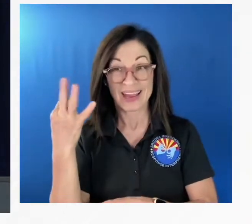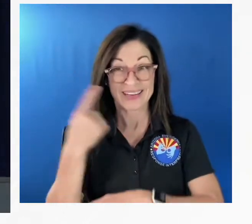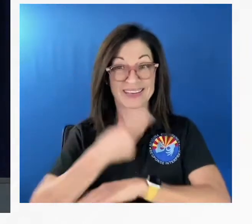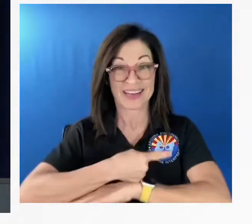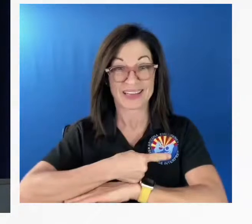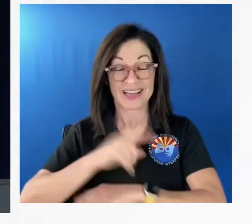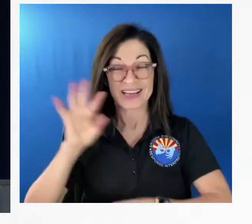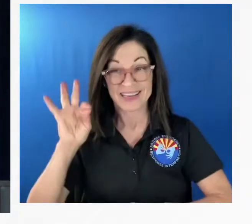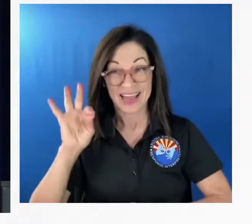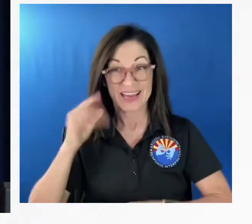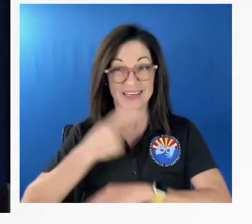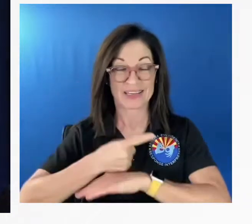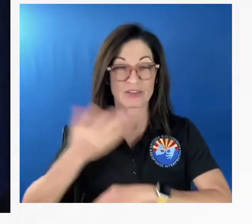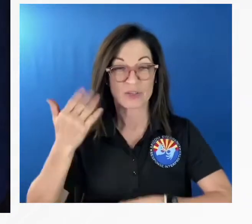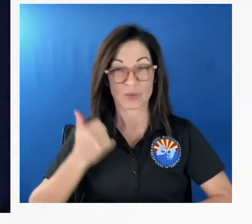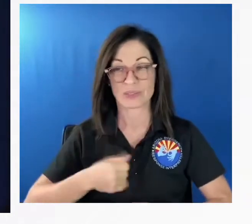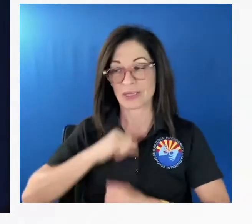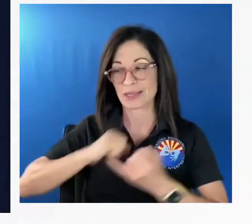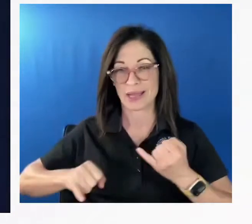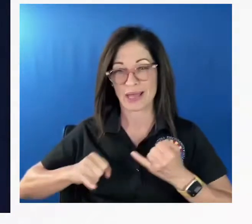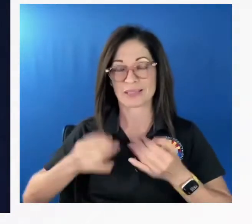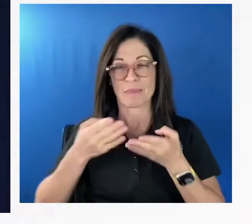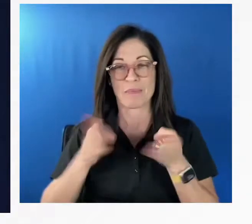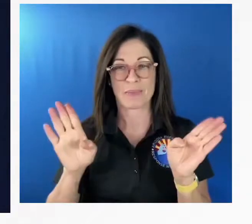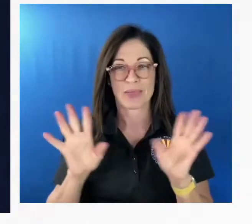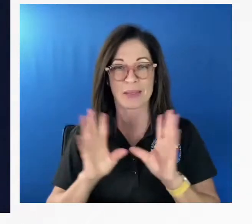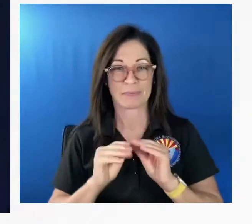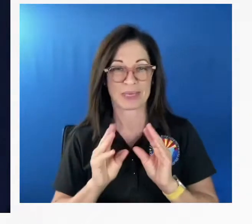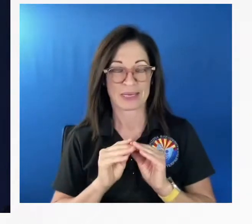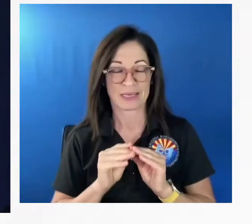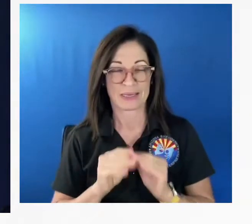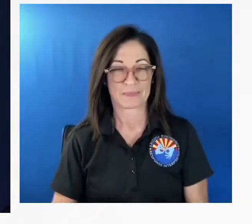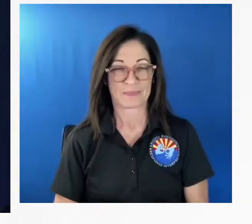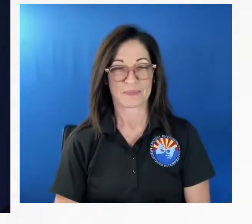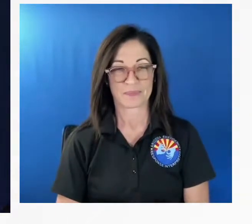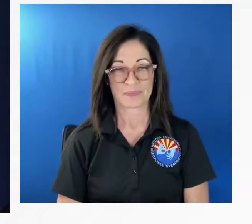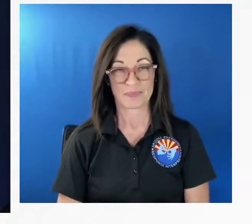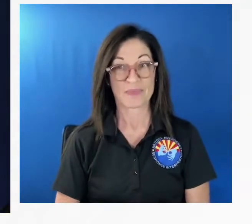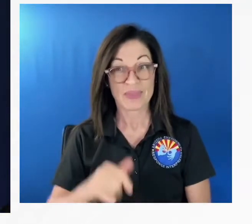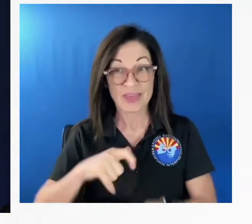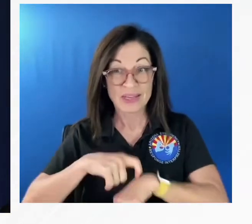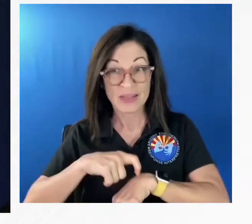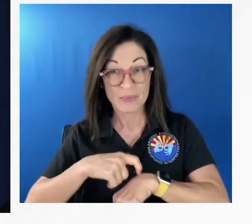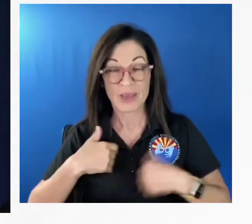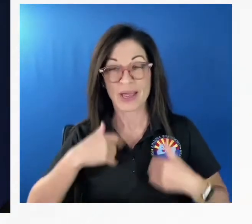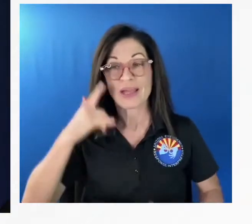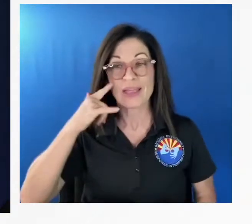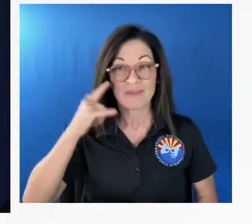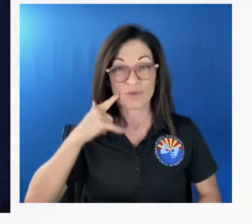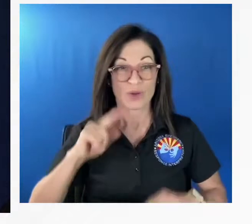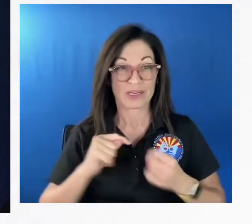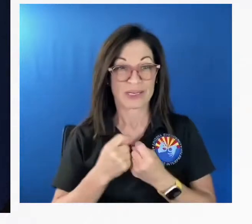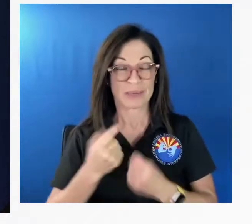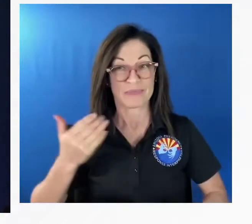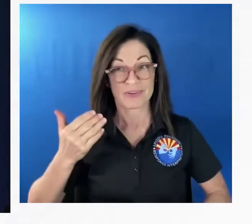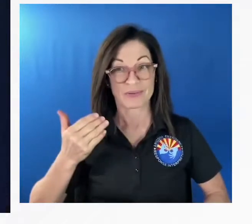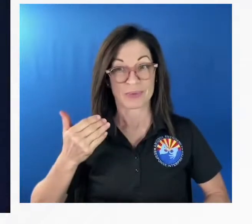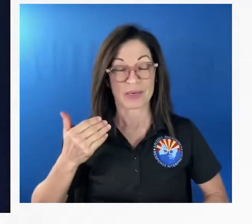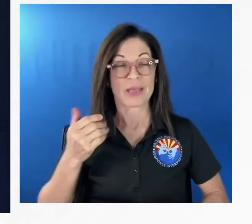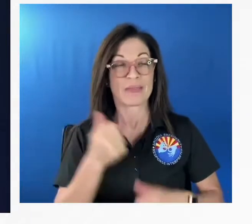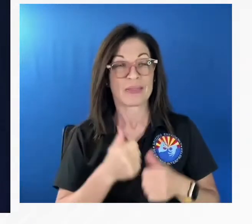meeting, and when we gathered to talk about it. And at that time, California Team 15, the incident management